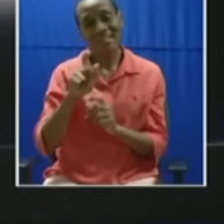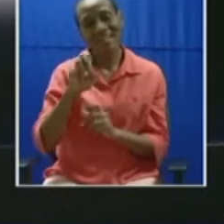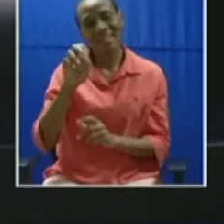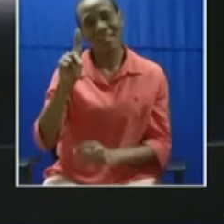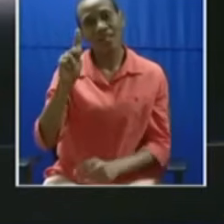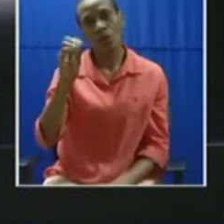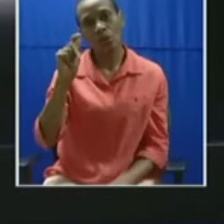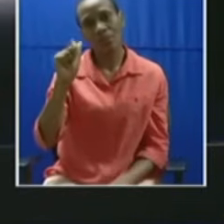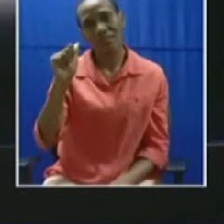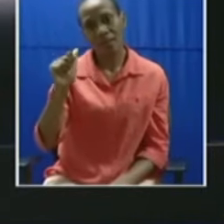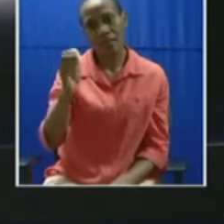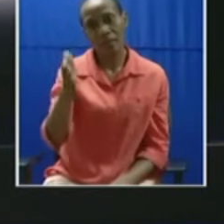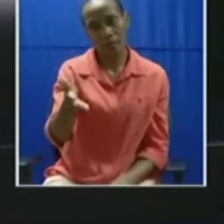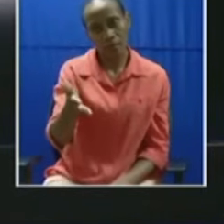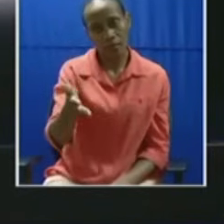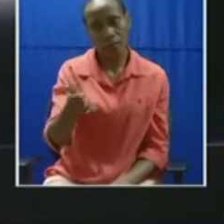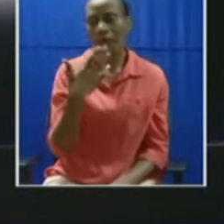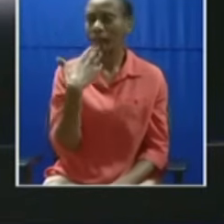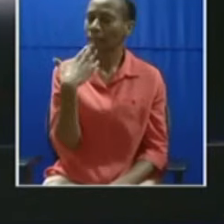Lekota?